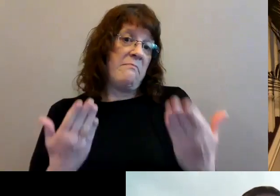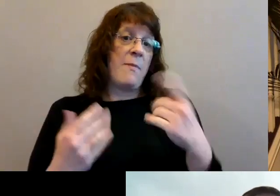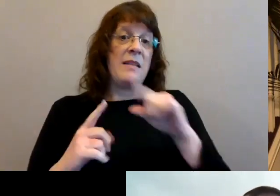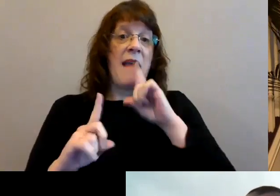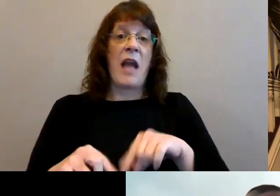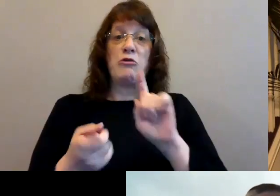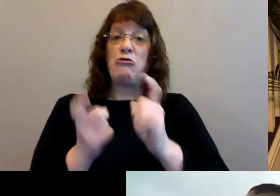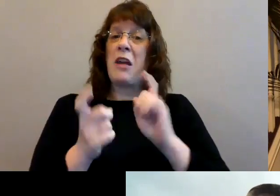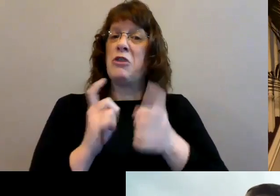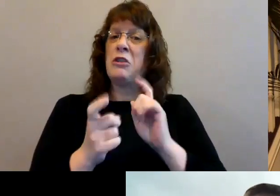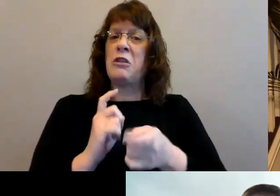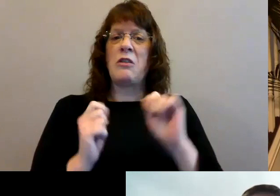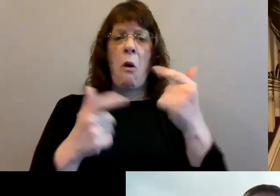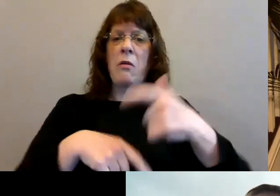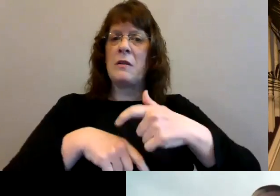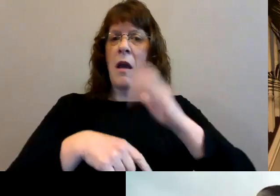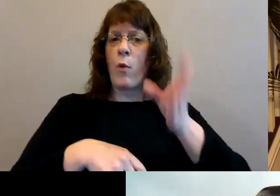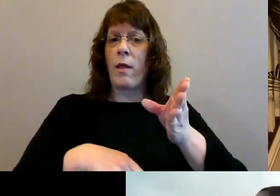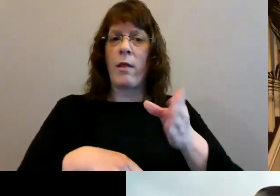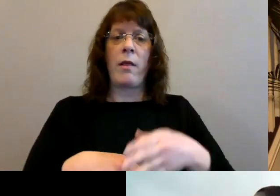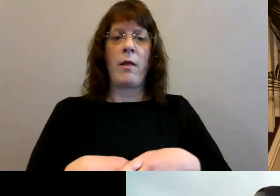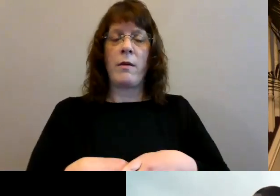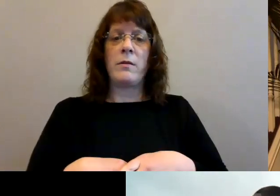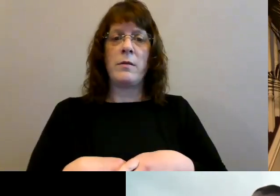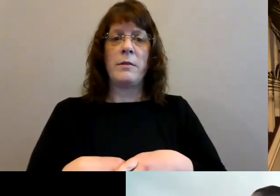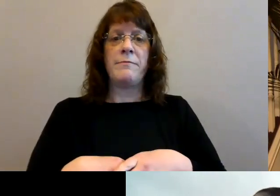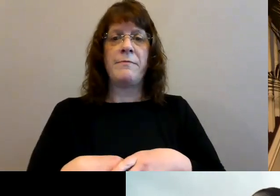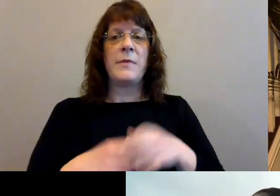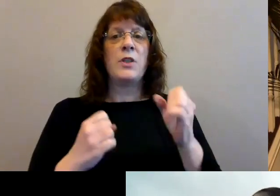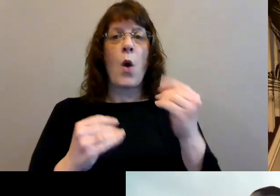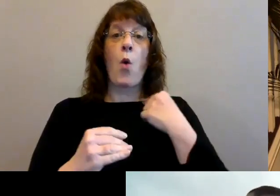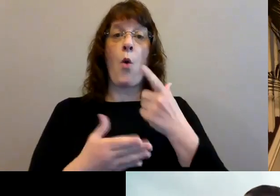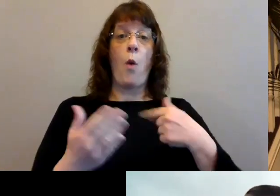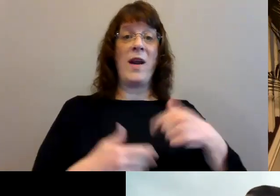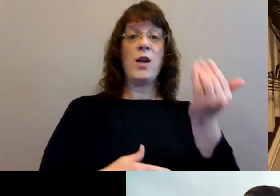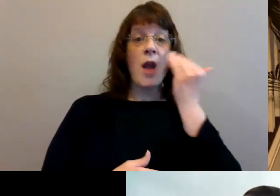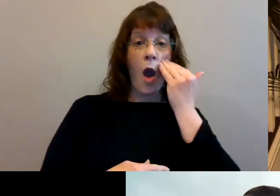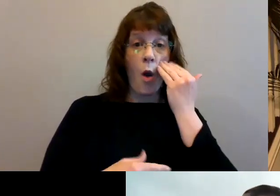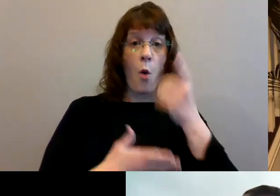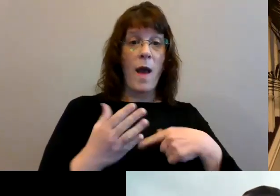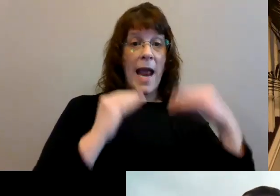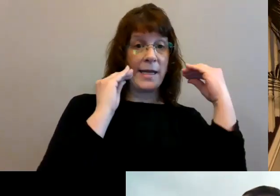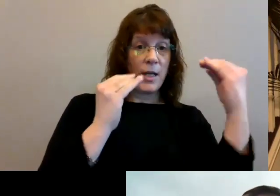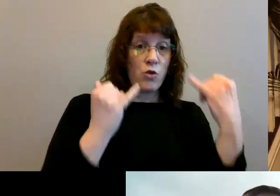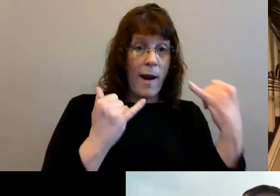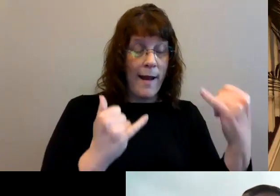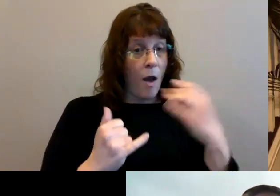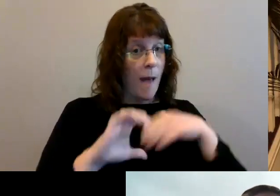and changing even when we think about science. So what we know, or what I teach right now in my